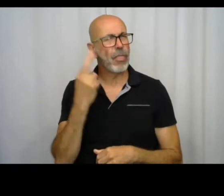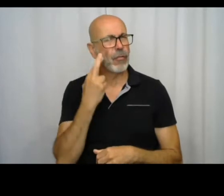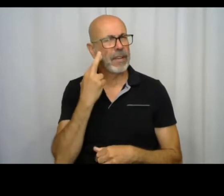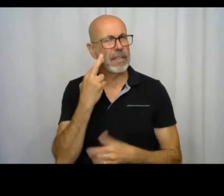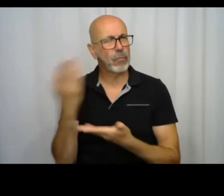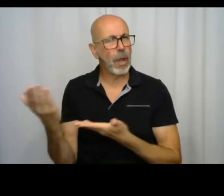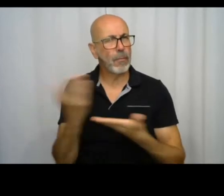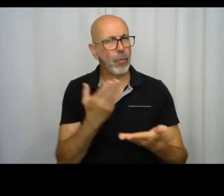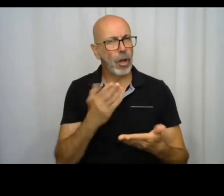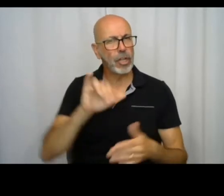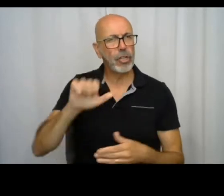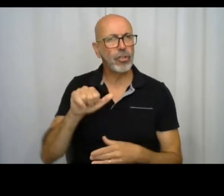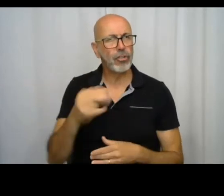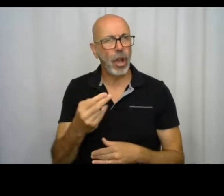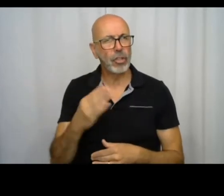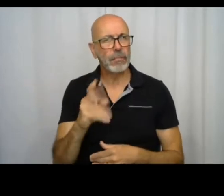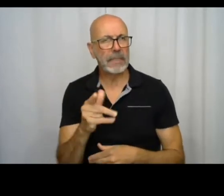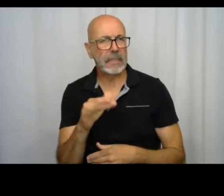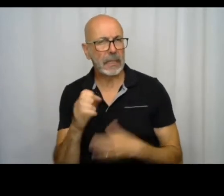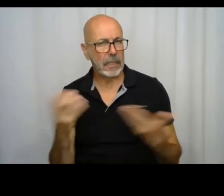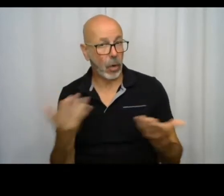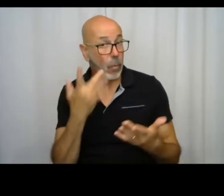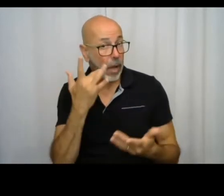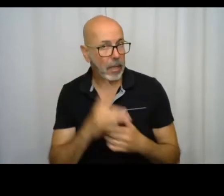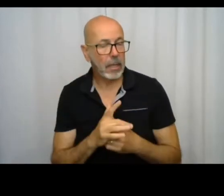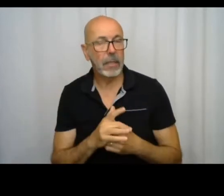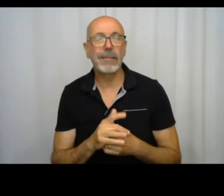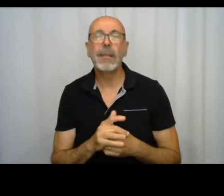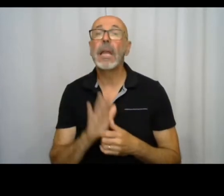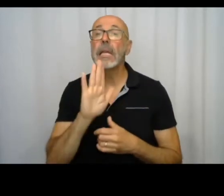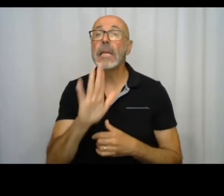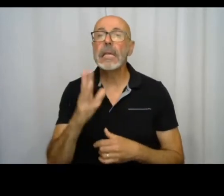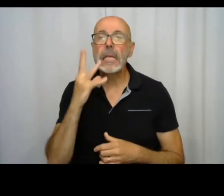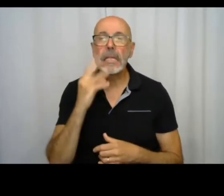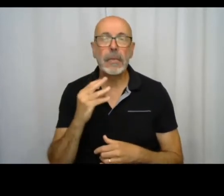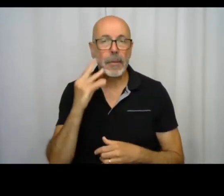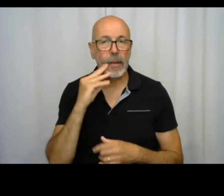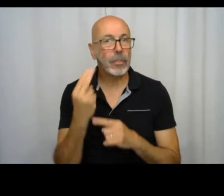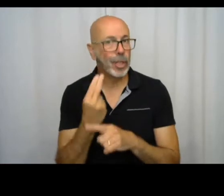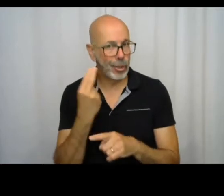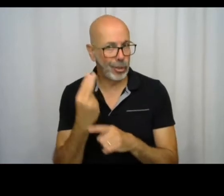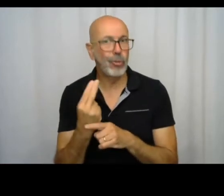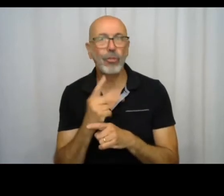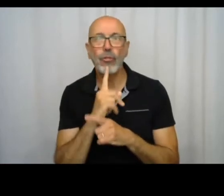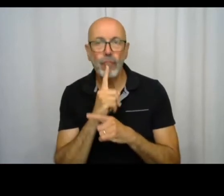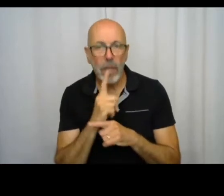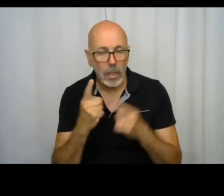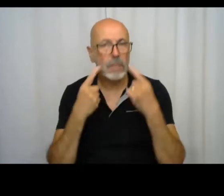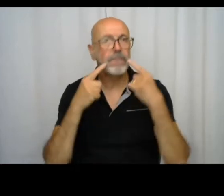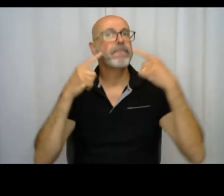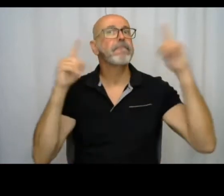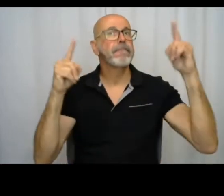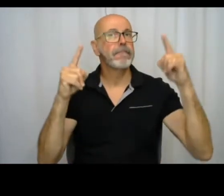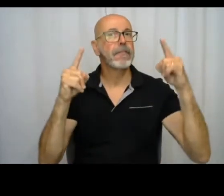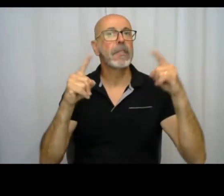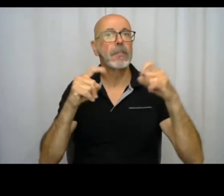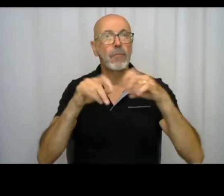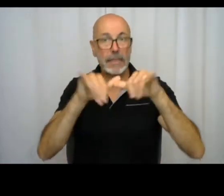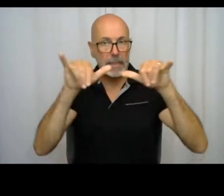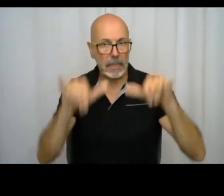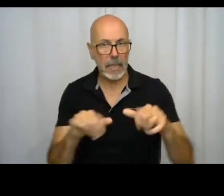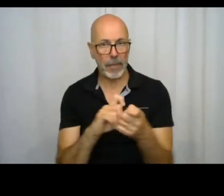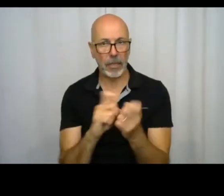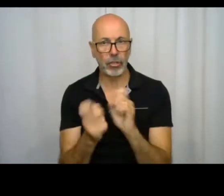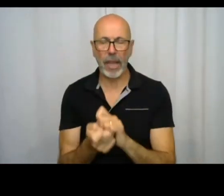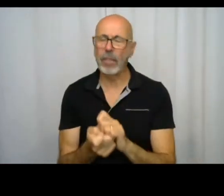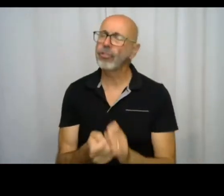on today's webinar is because he has leveraged his personal experience to achieve systemic change. So Josh, talk about the